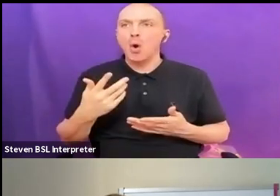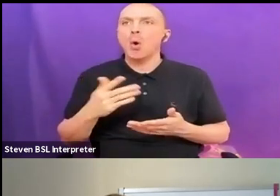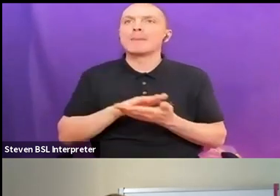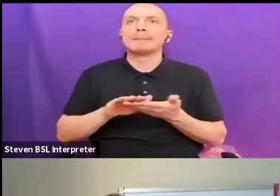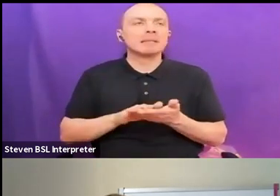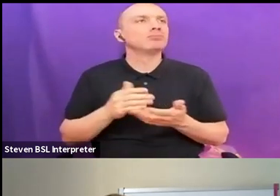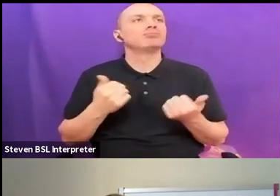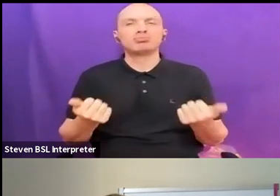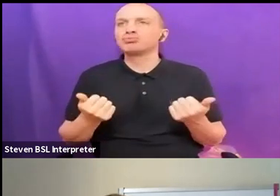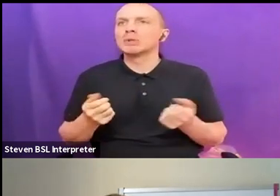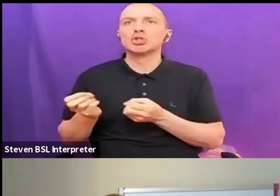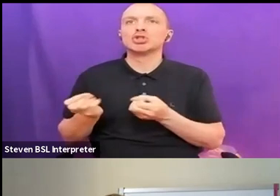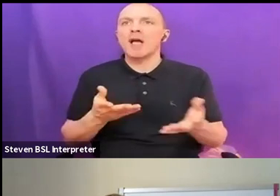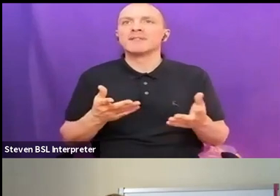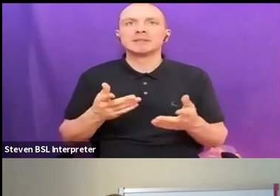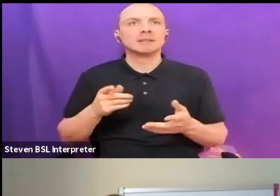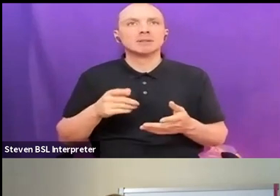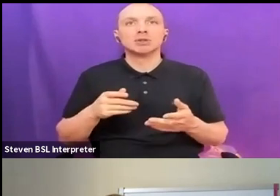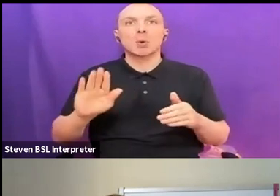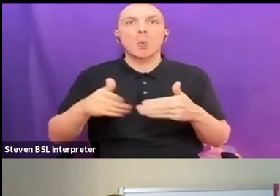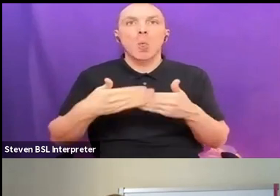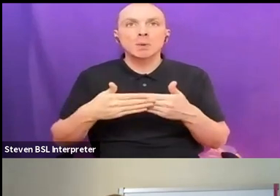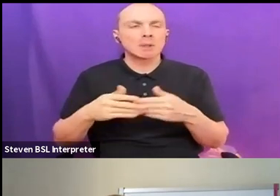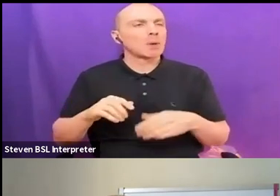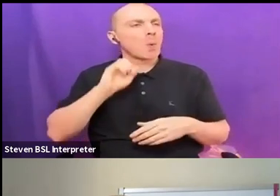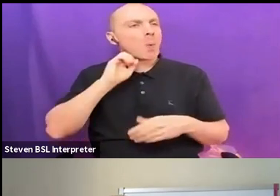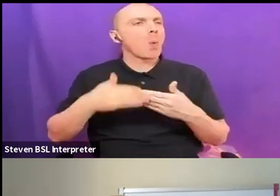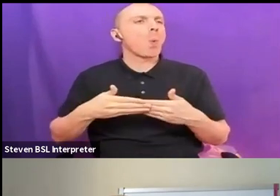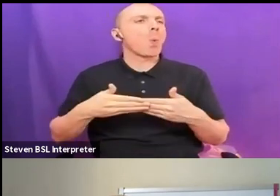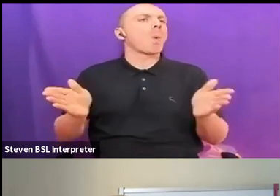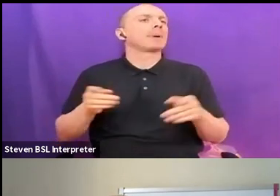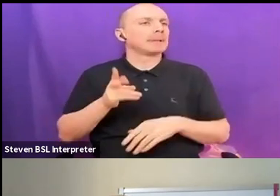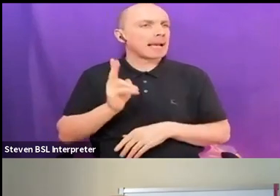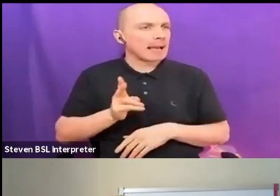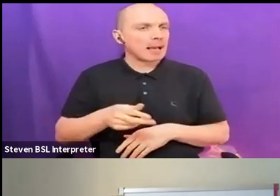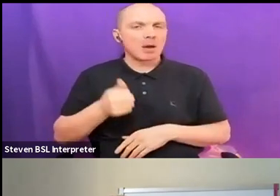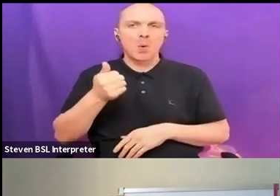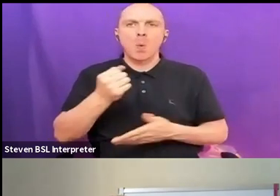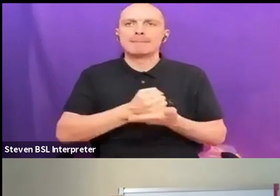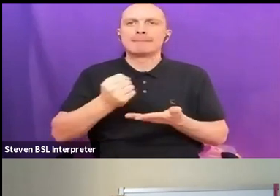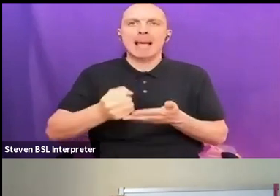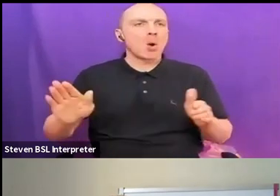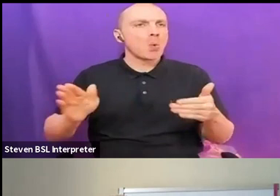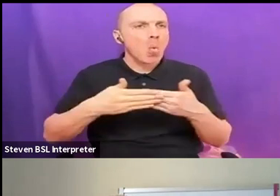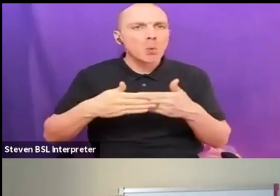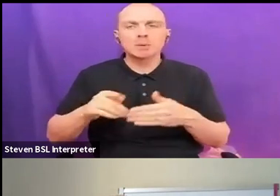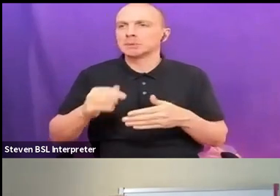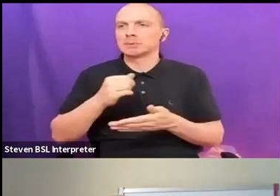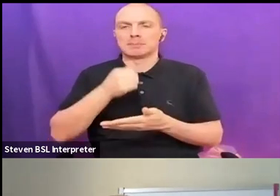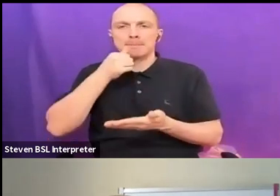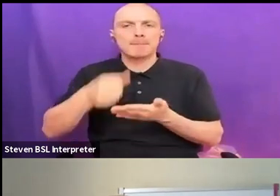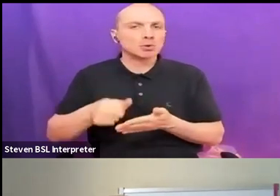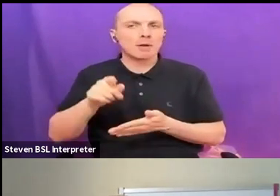services will be reopened within their local community, the banks, the post offices, the libraries and so on. And, you